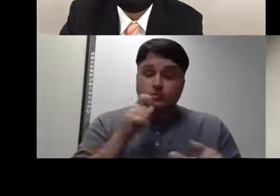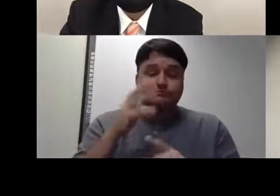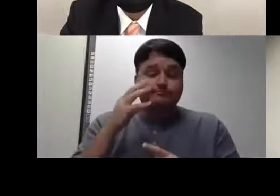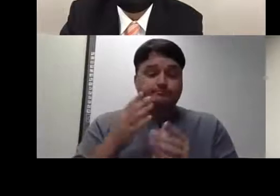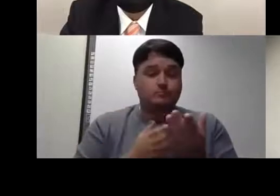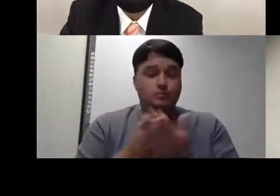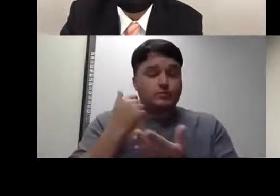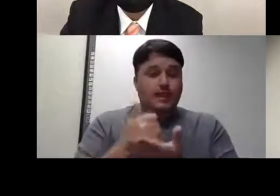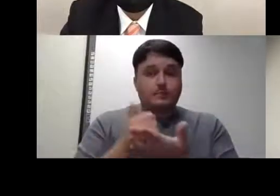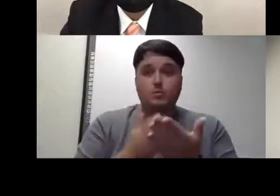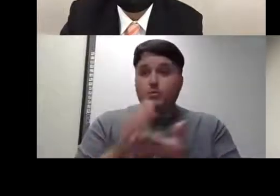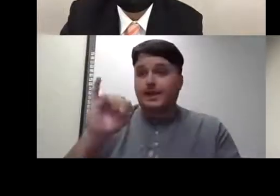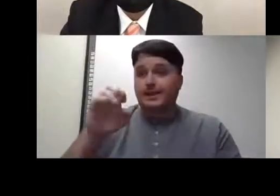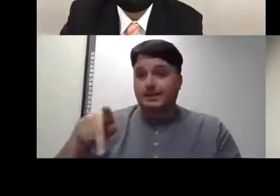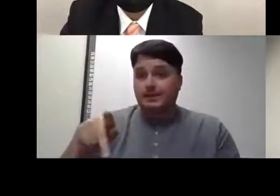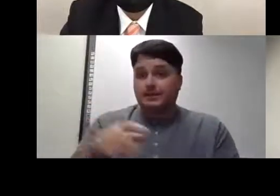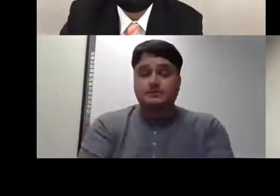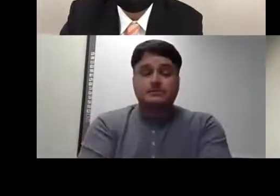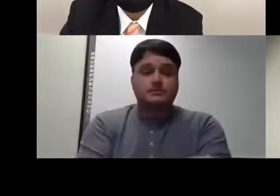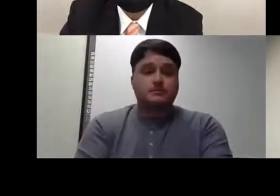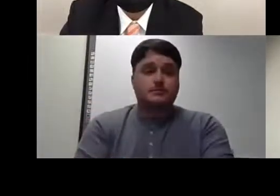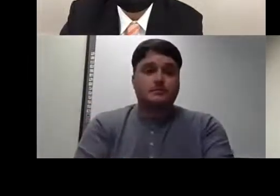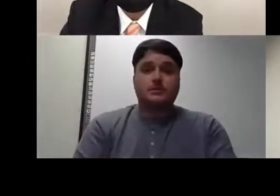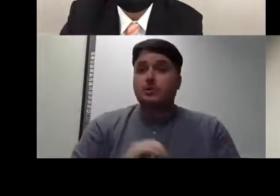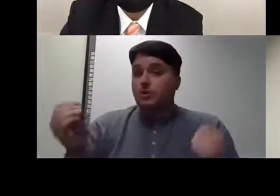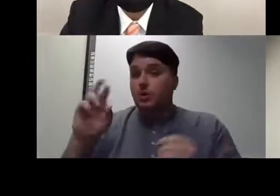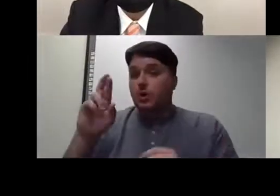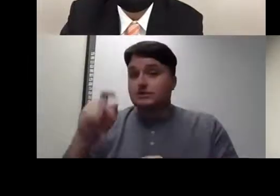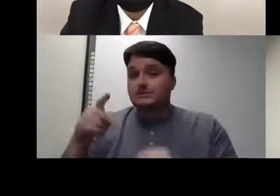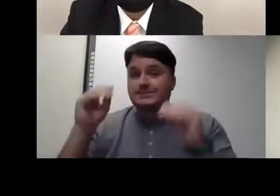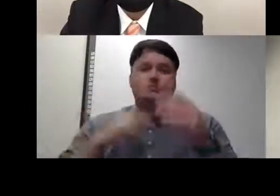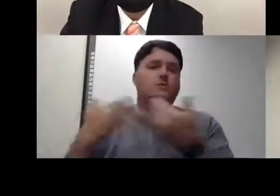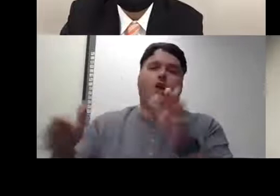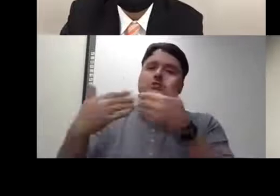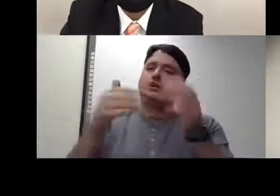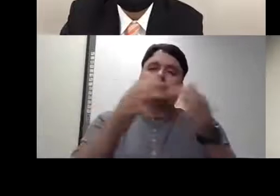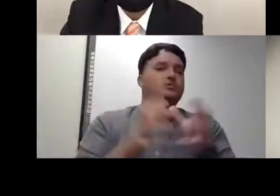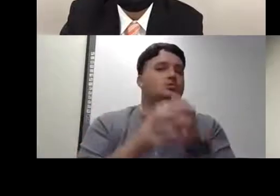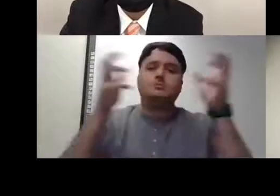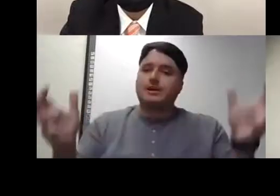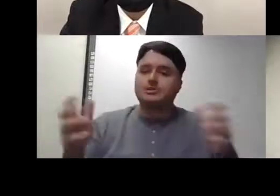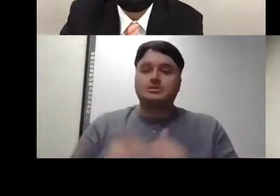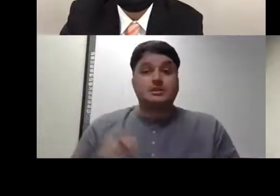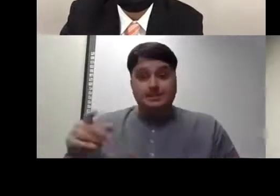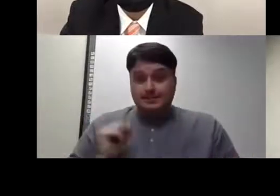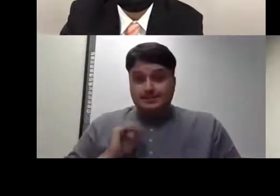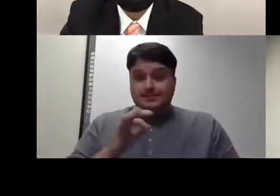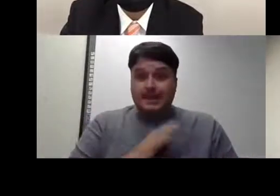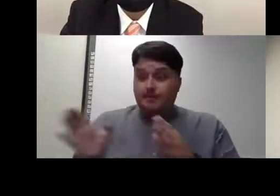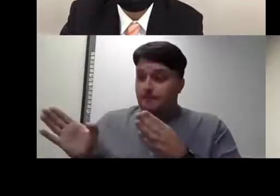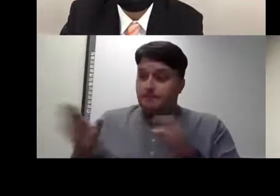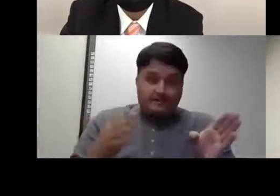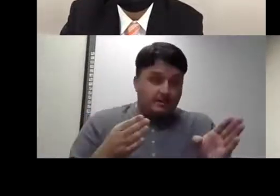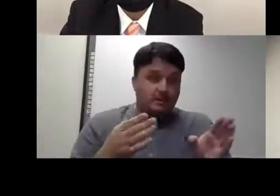IEP. We don't have an RSP teacher. We've lost too much. The staff is pivoting. We are working, we're